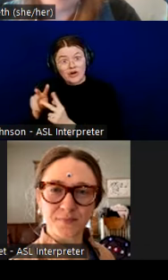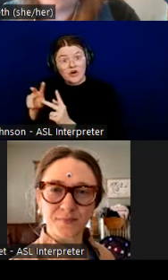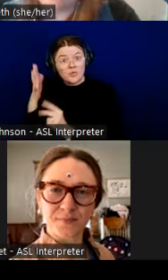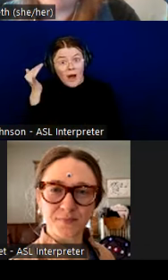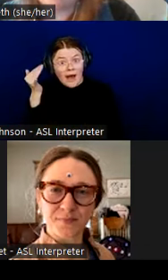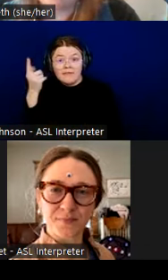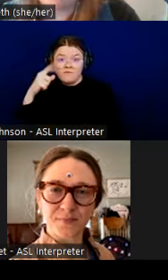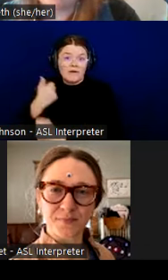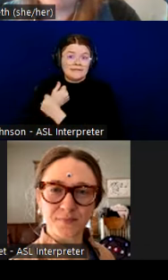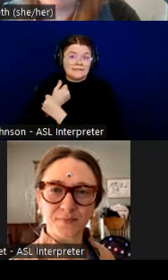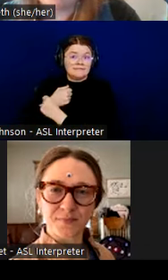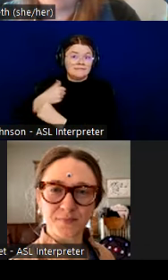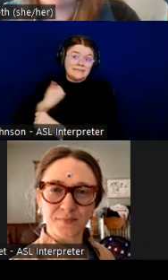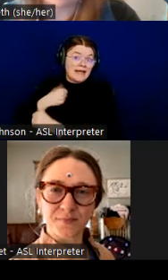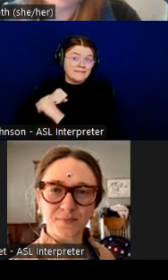I